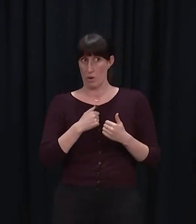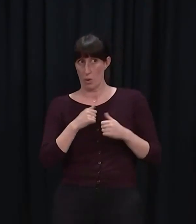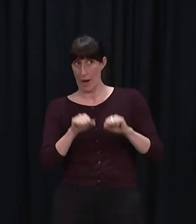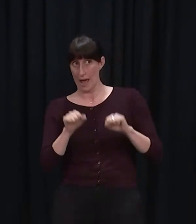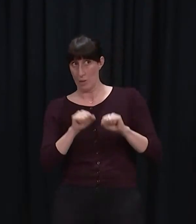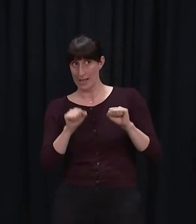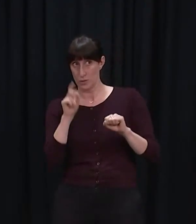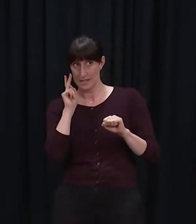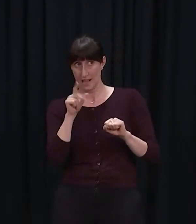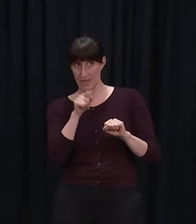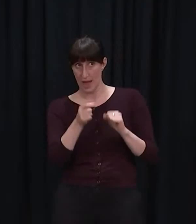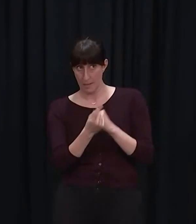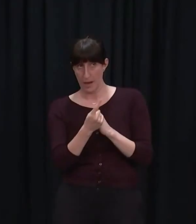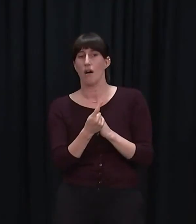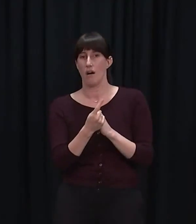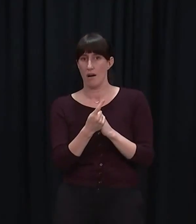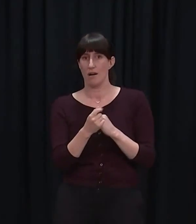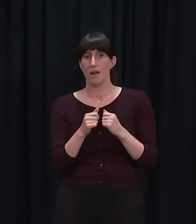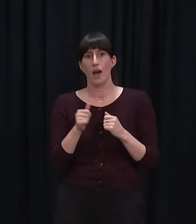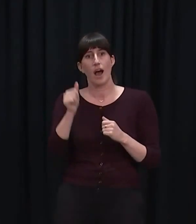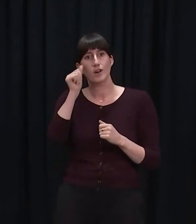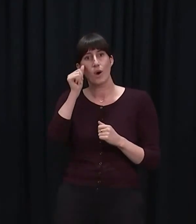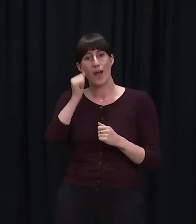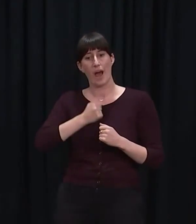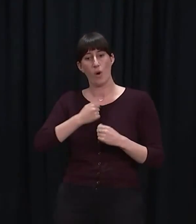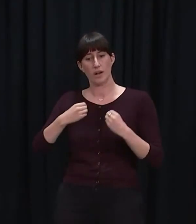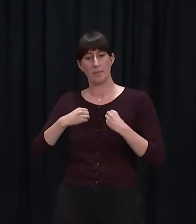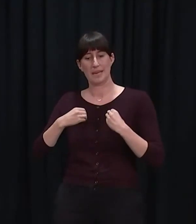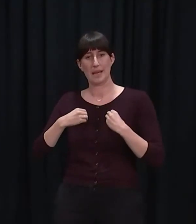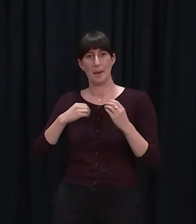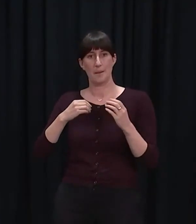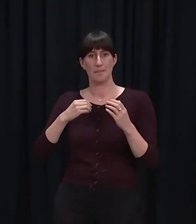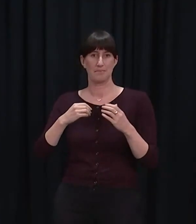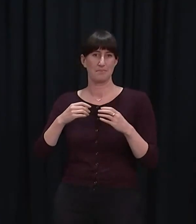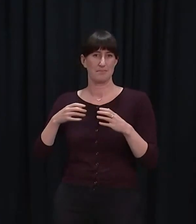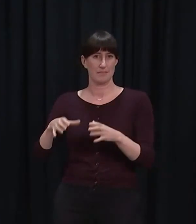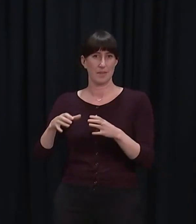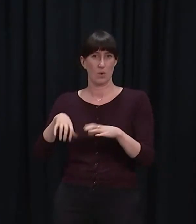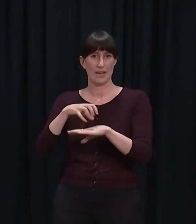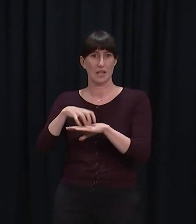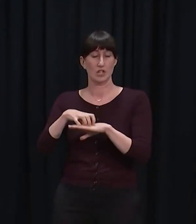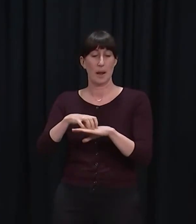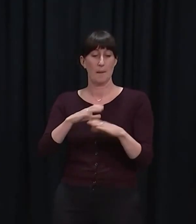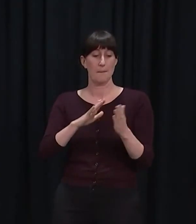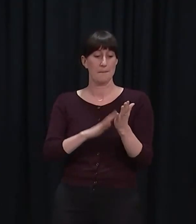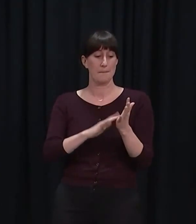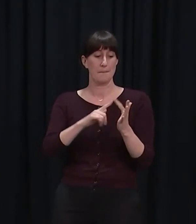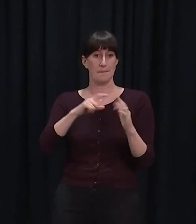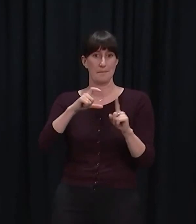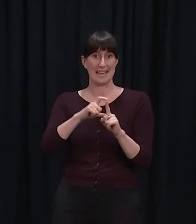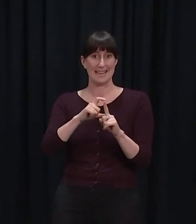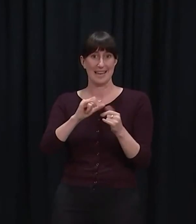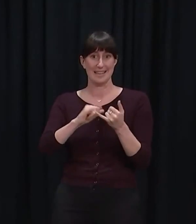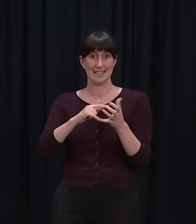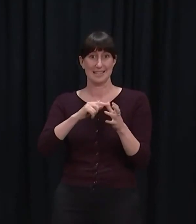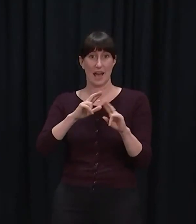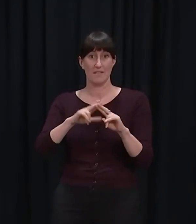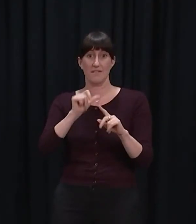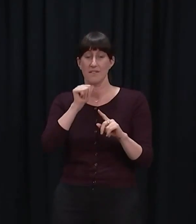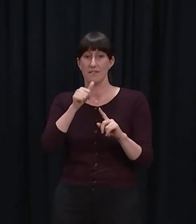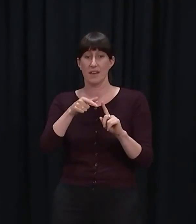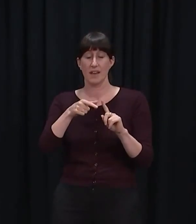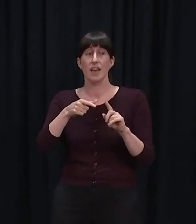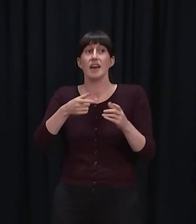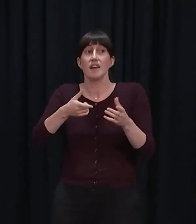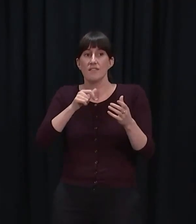approval processes here in New Zealand. I know that MedSafe are ready to move quickly on an application. They'll do it thoroughly, as they always do, but I know that